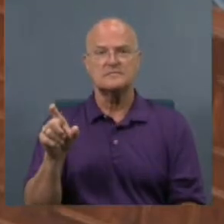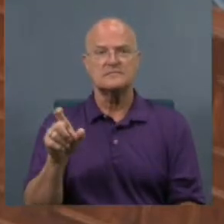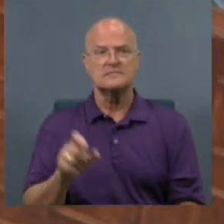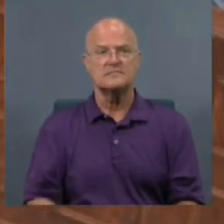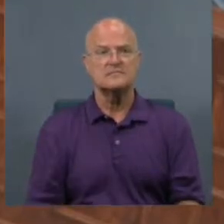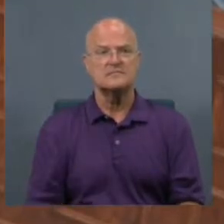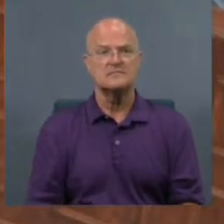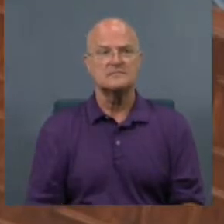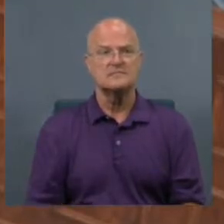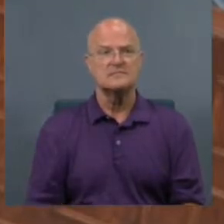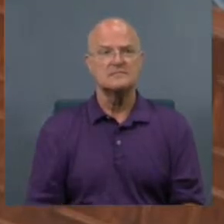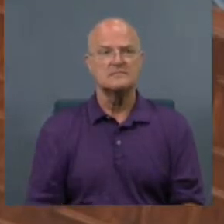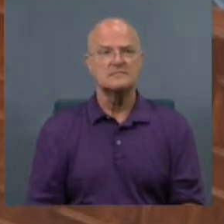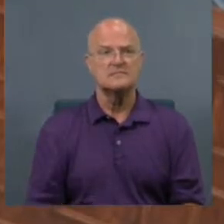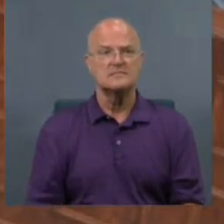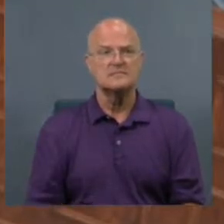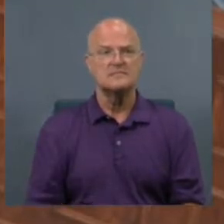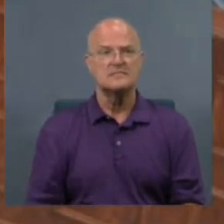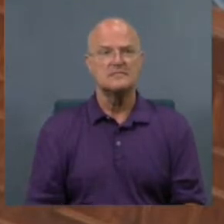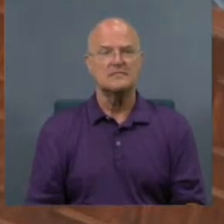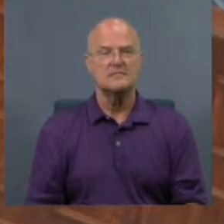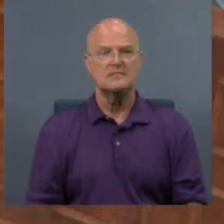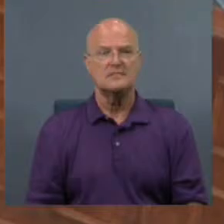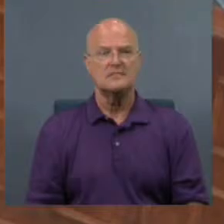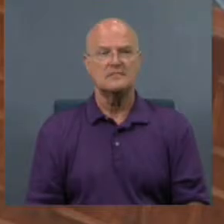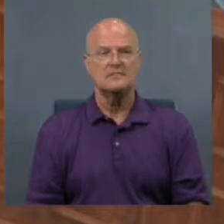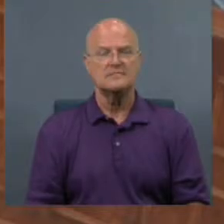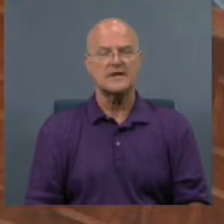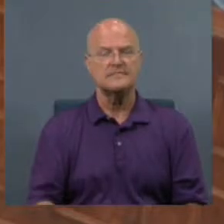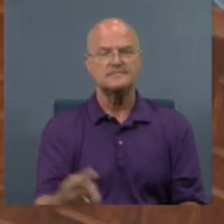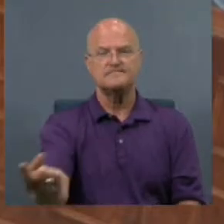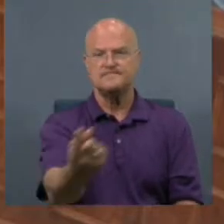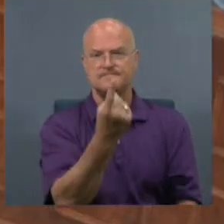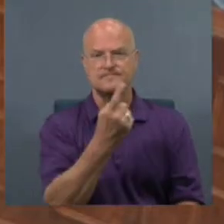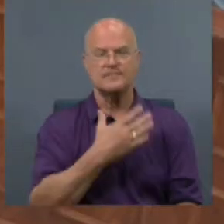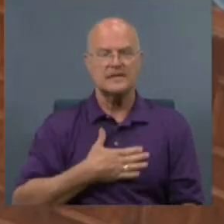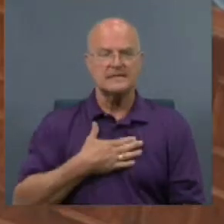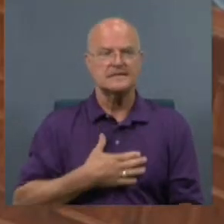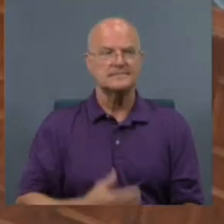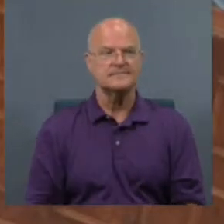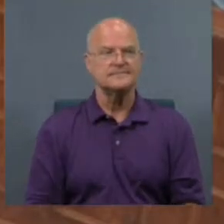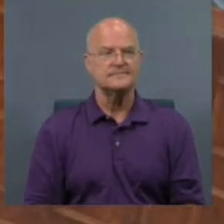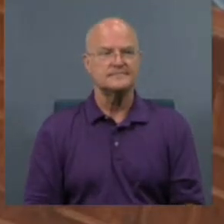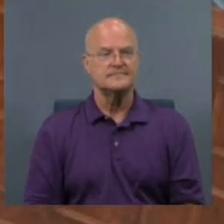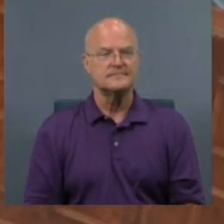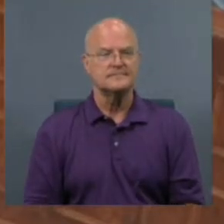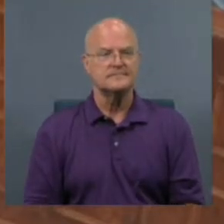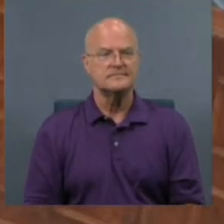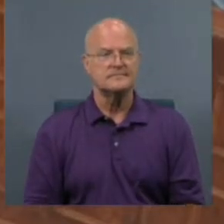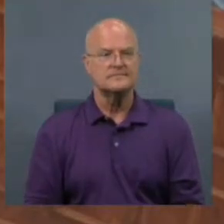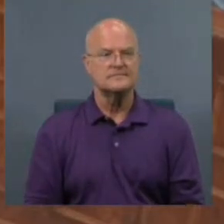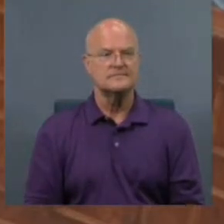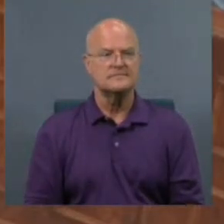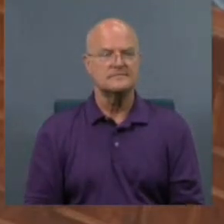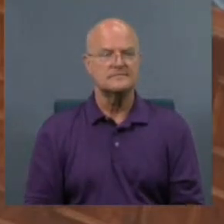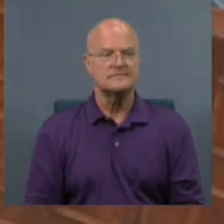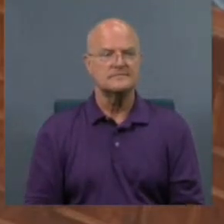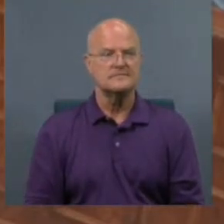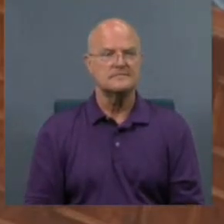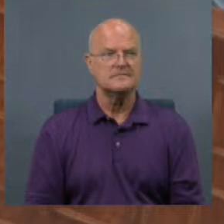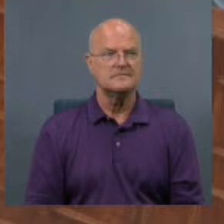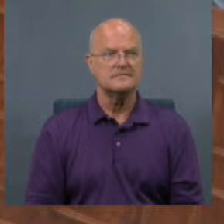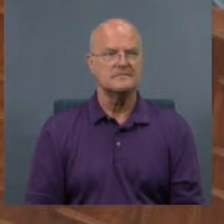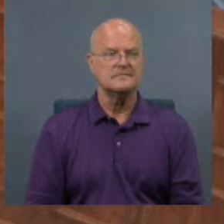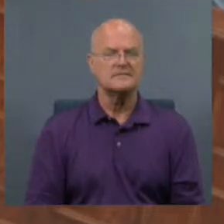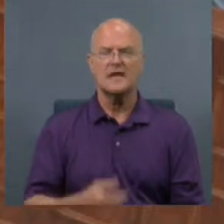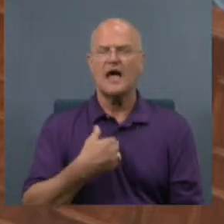here? All right, if not, sir, go ahead, come up to the podium and address your question here.